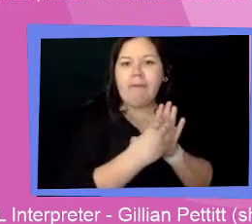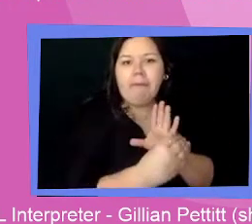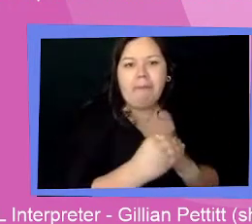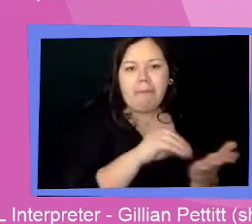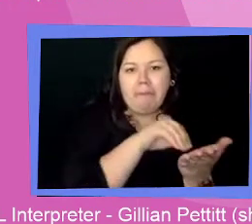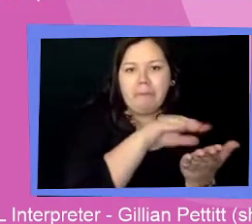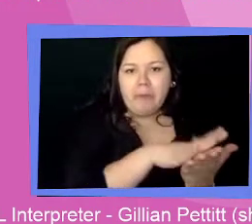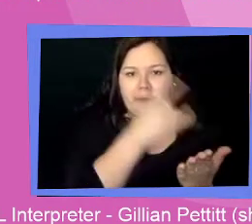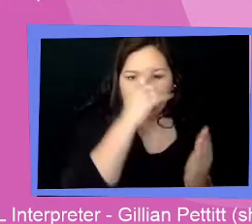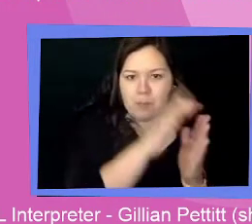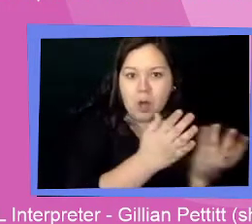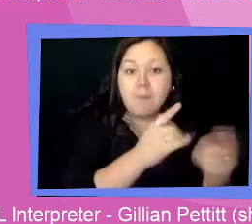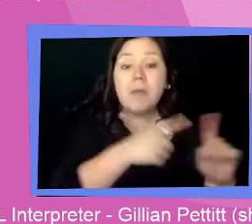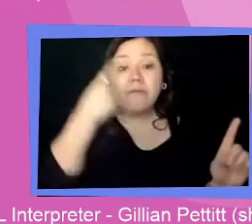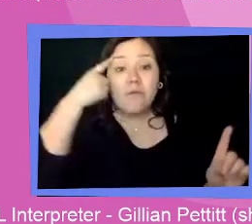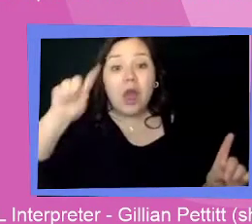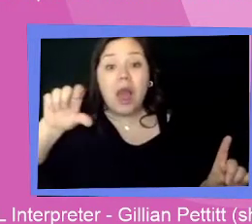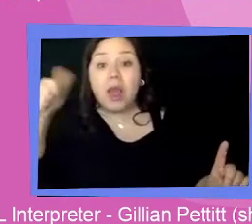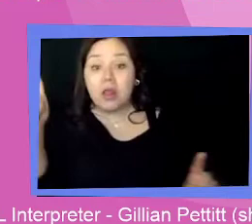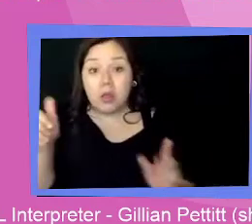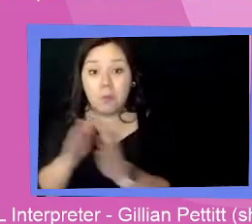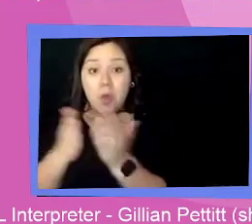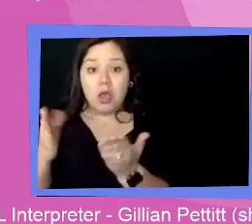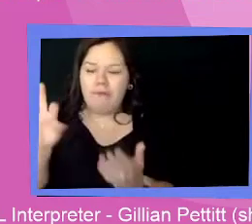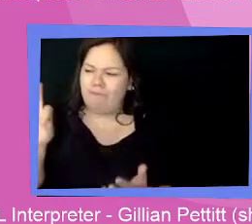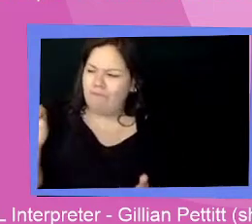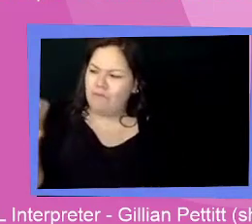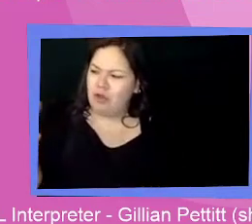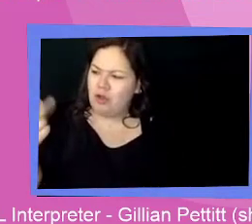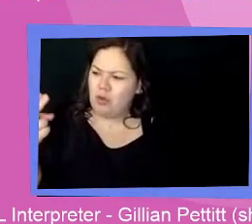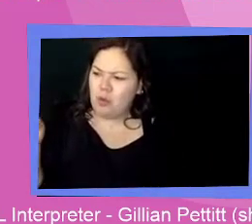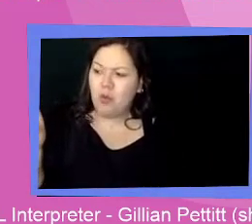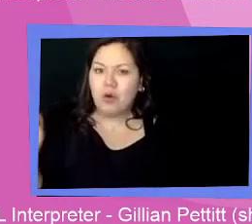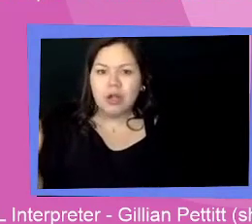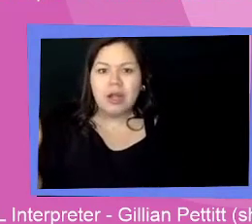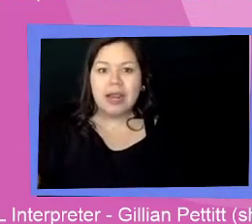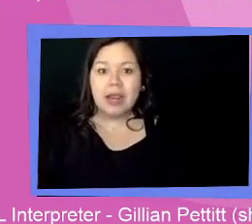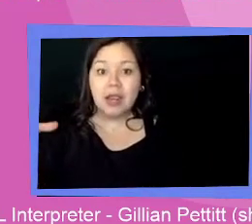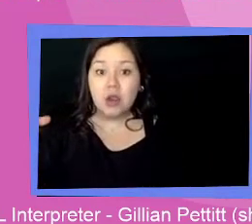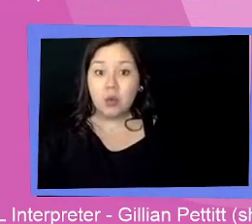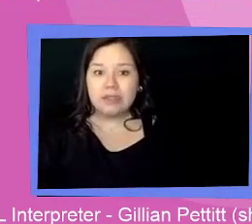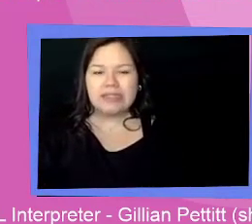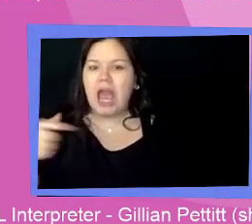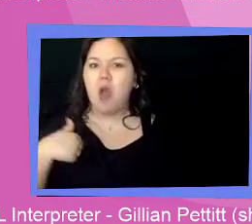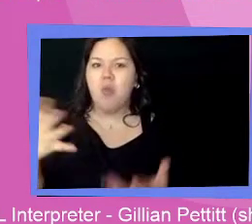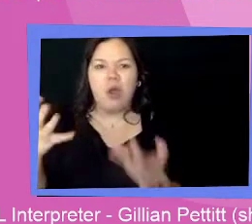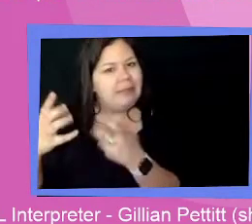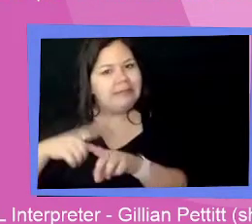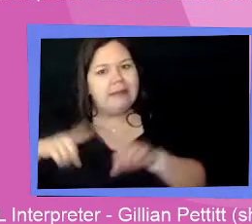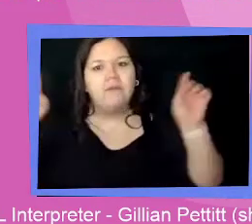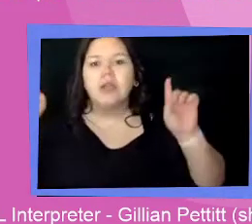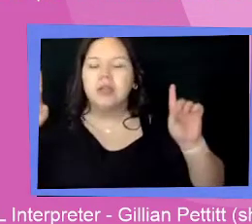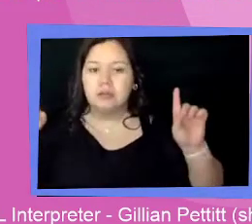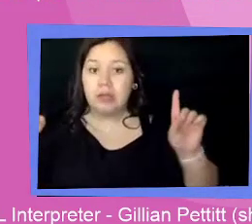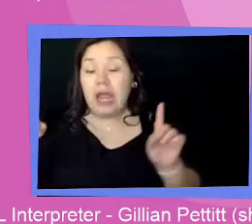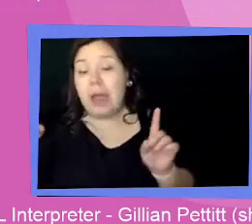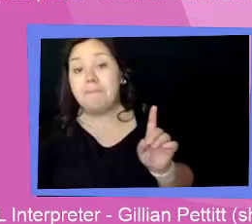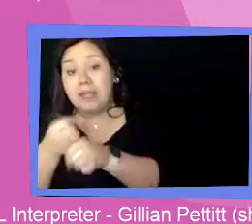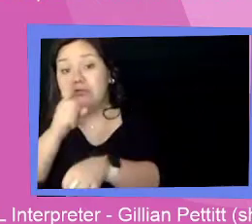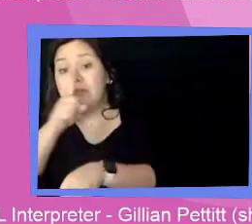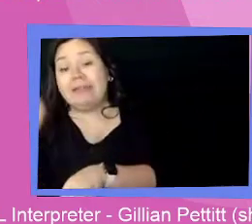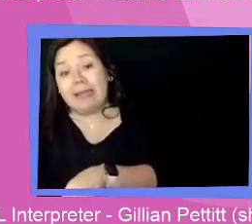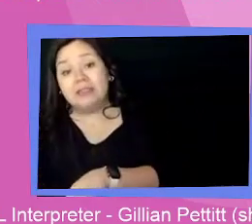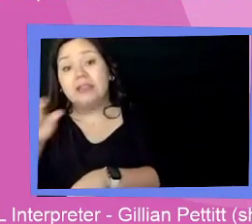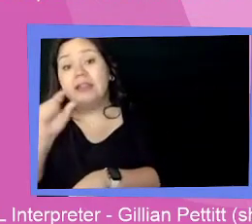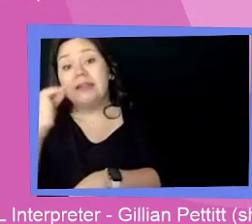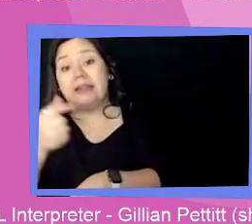Foghorn Echoes, just because I want to divert as much as possible from there, while also keeping the characters gay and